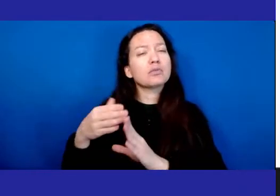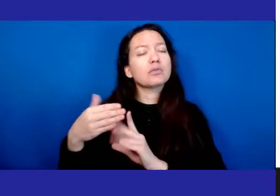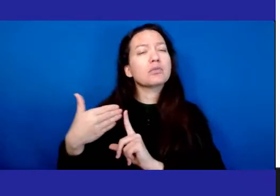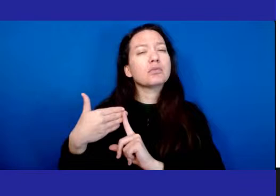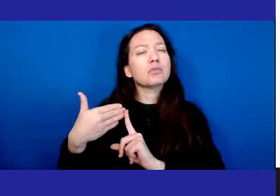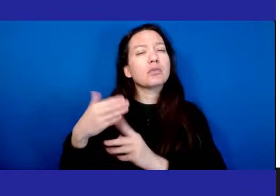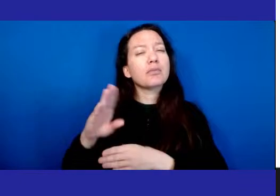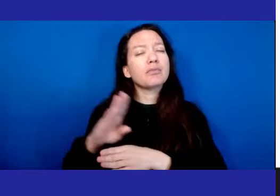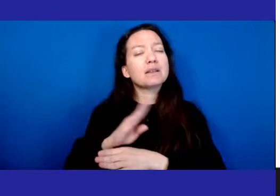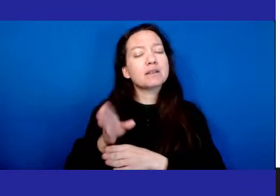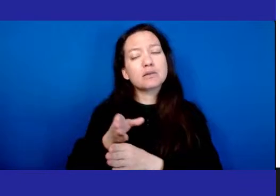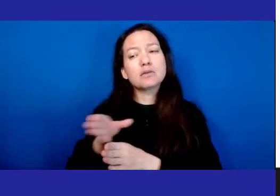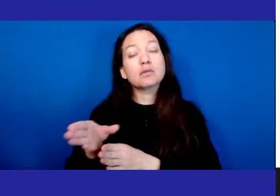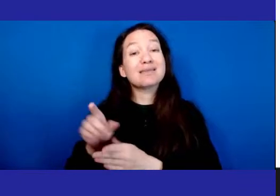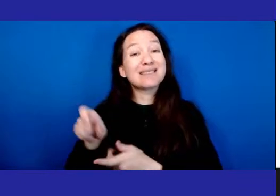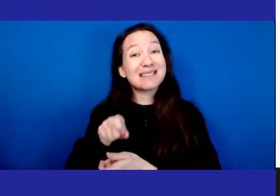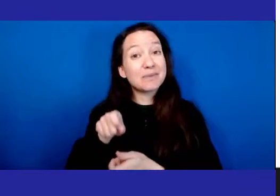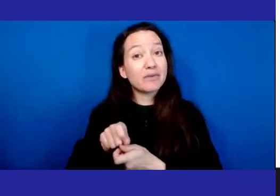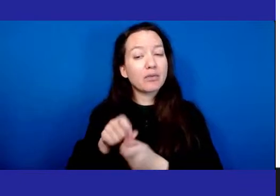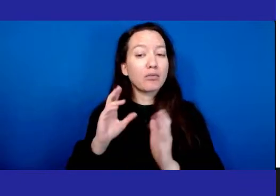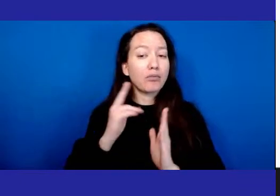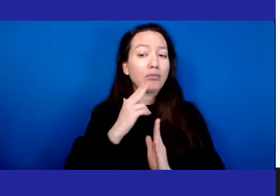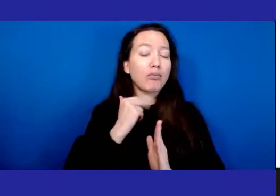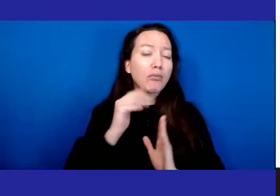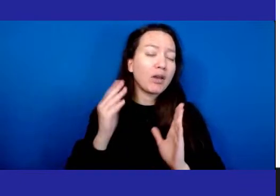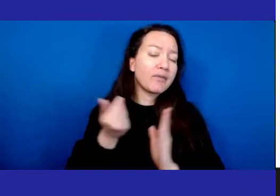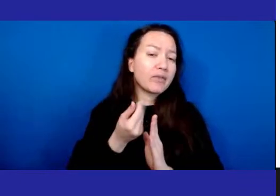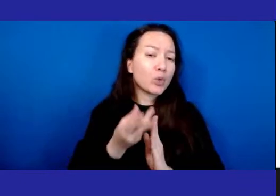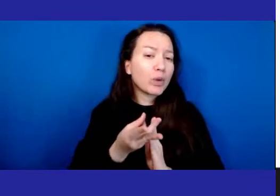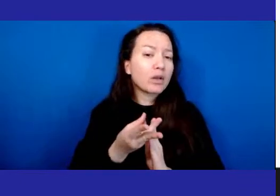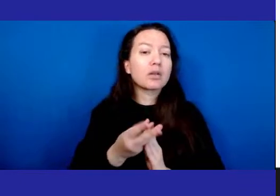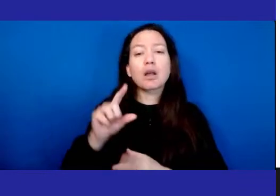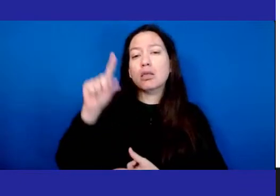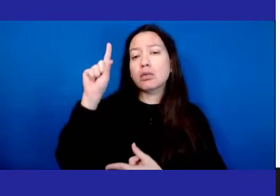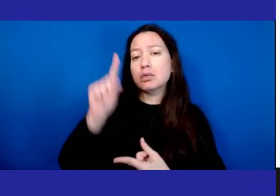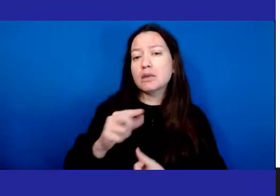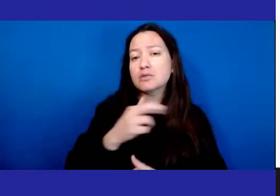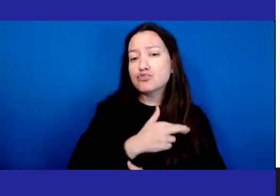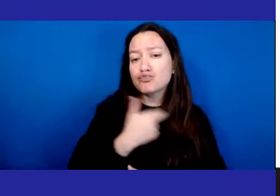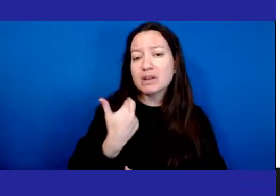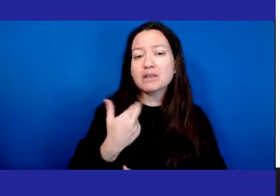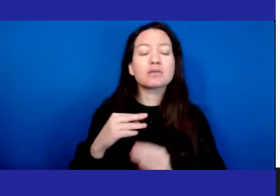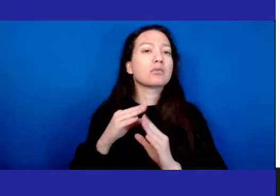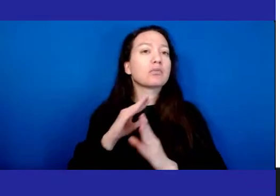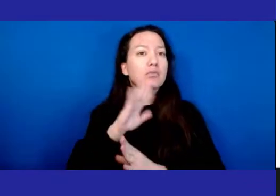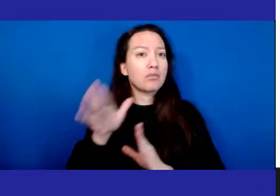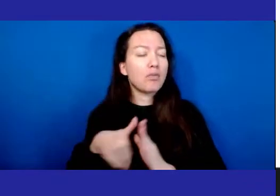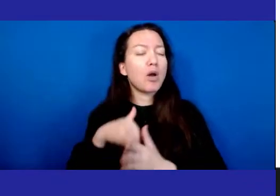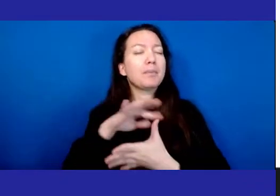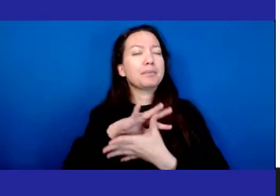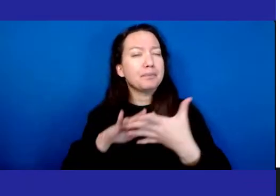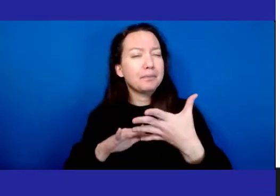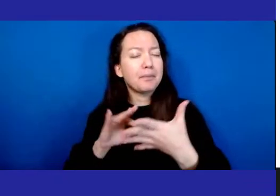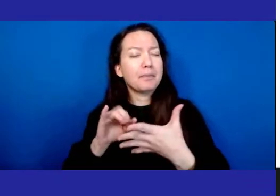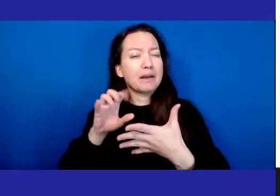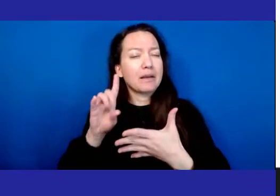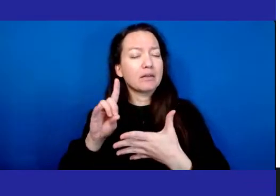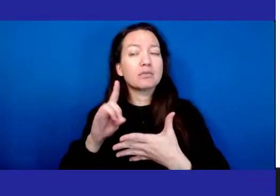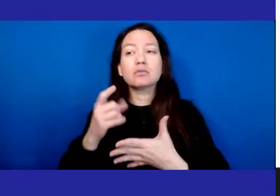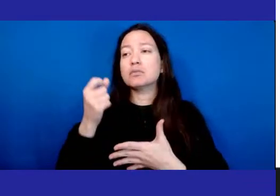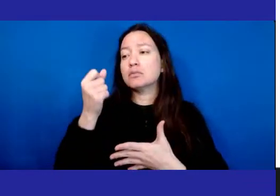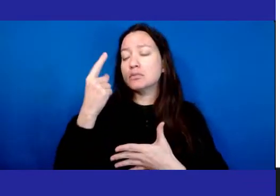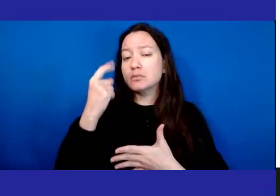this specific line is small in number, so less risk, but has all the attributes of Medicaid, but also